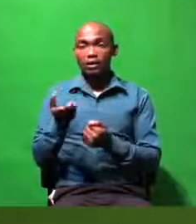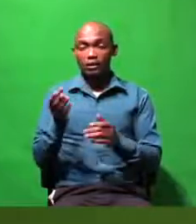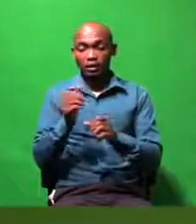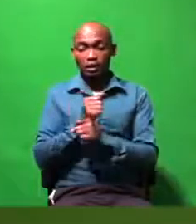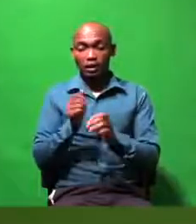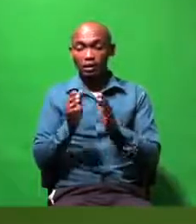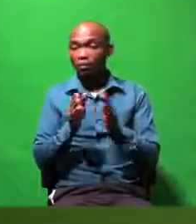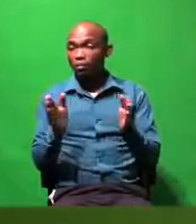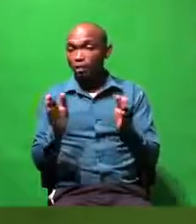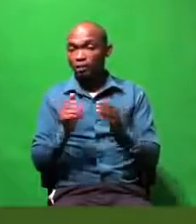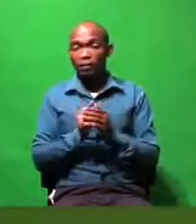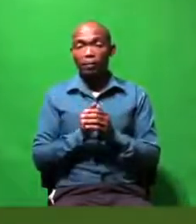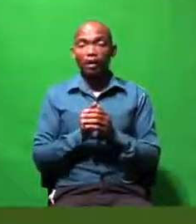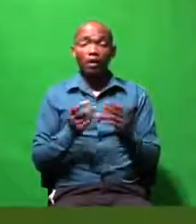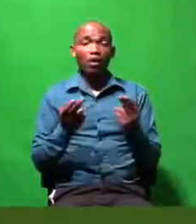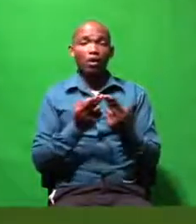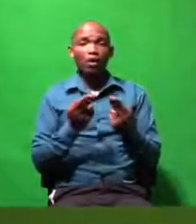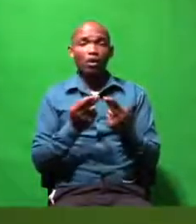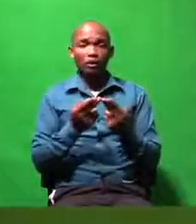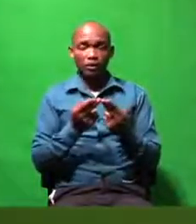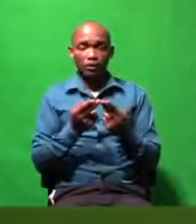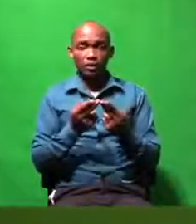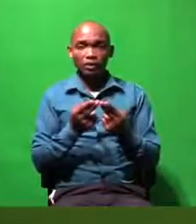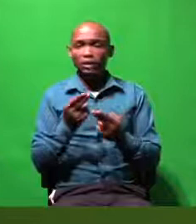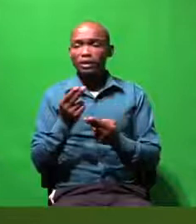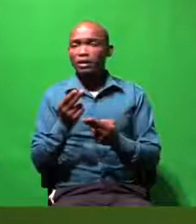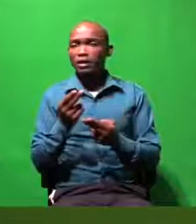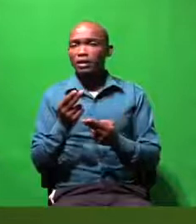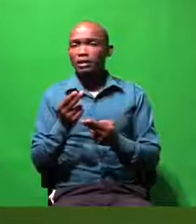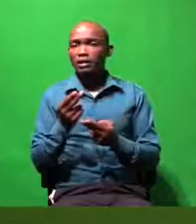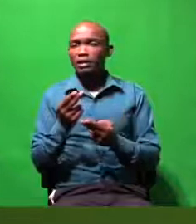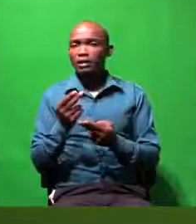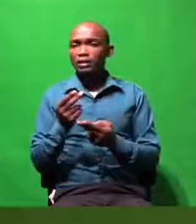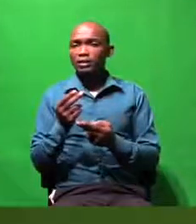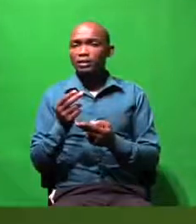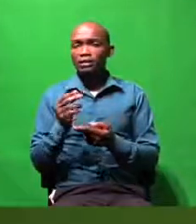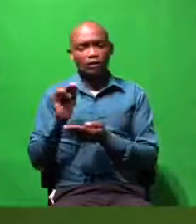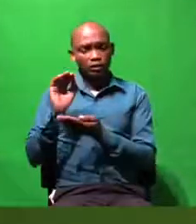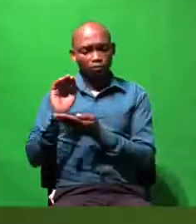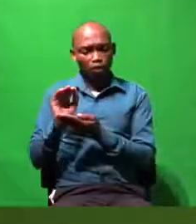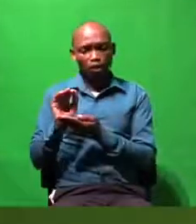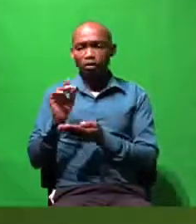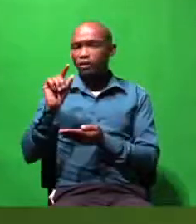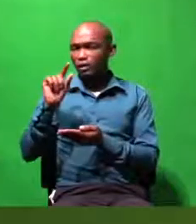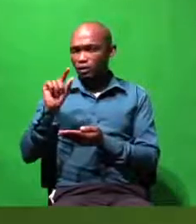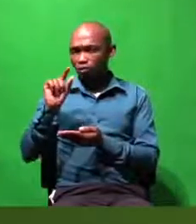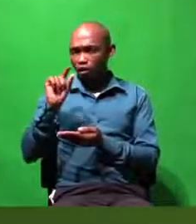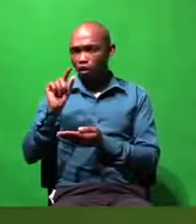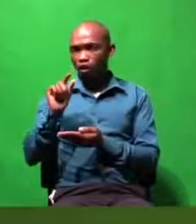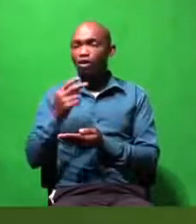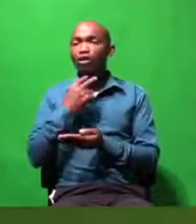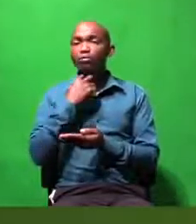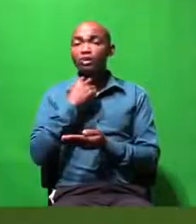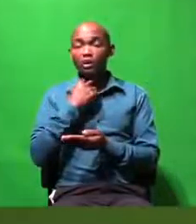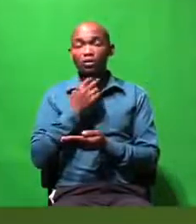place. Also, the small obstacle, such as forest, such as